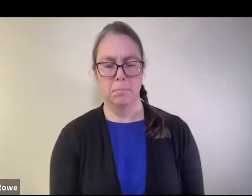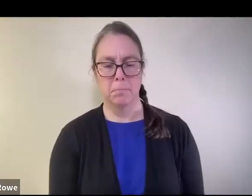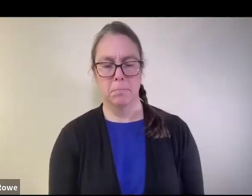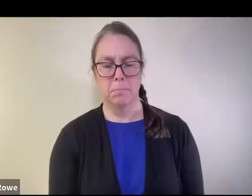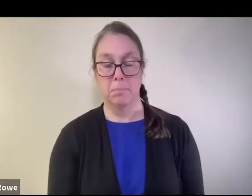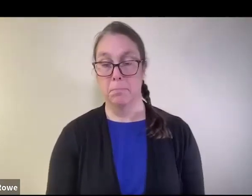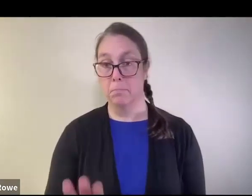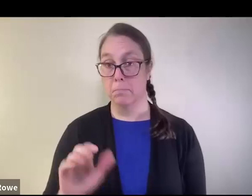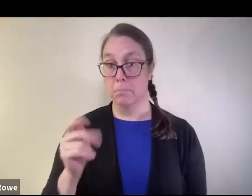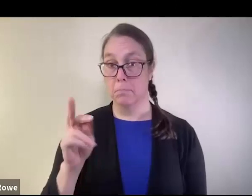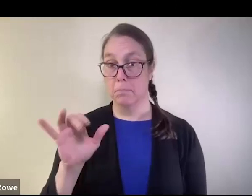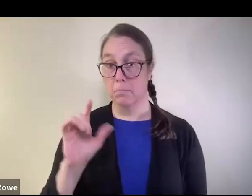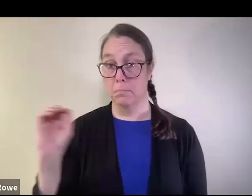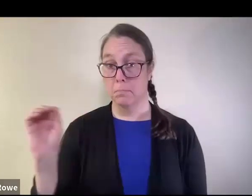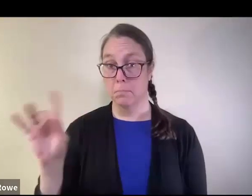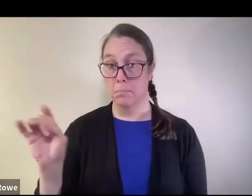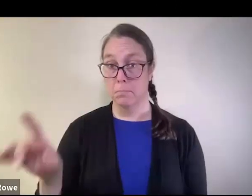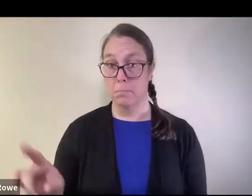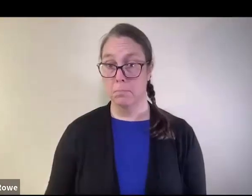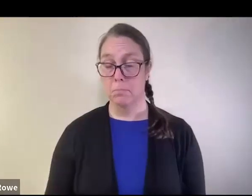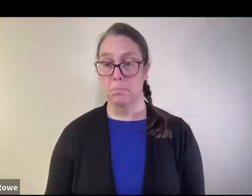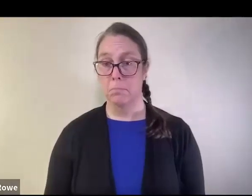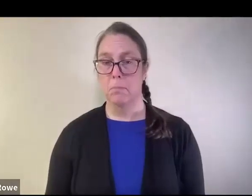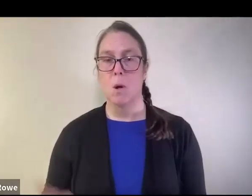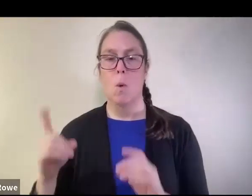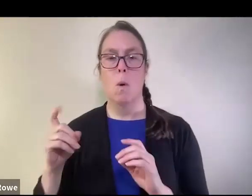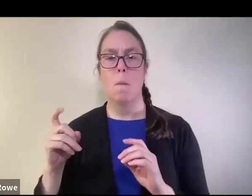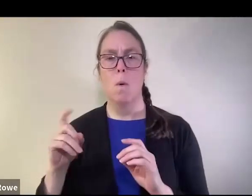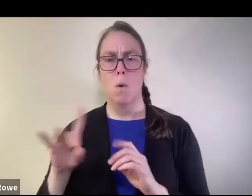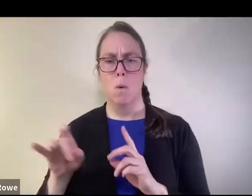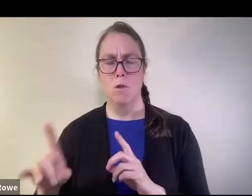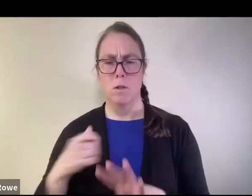April, there are no questions. Or just one more question, I'm sorry.